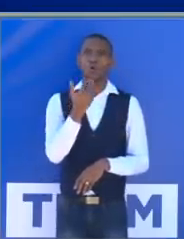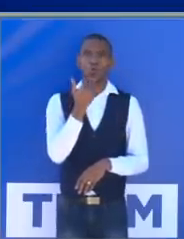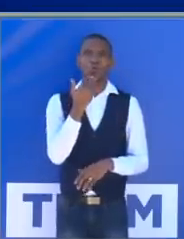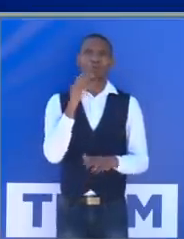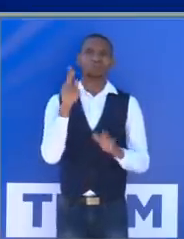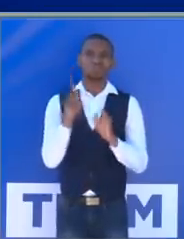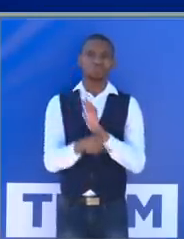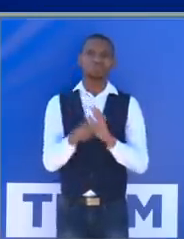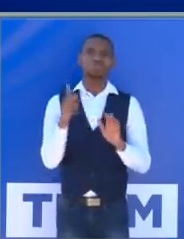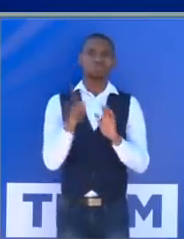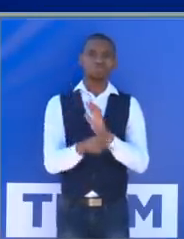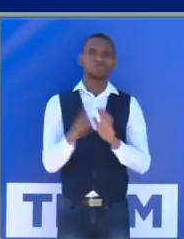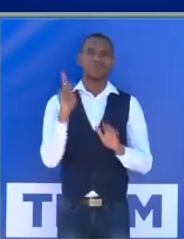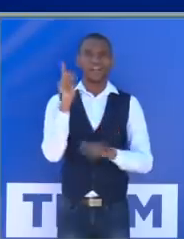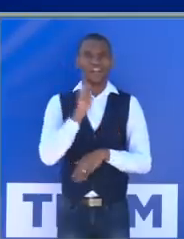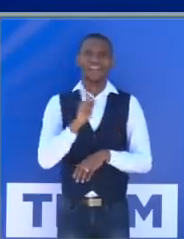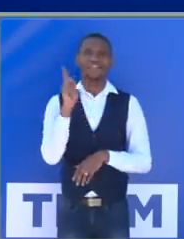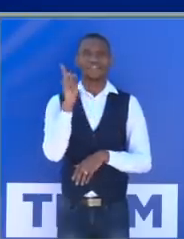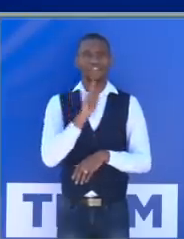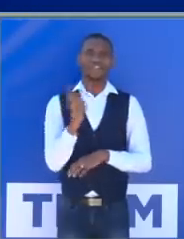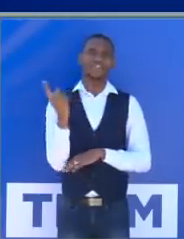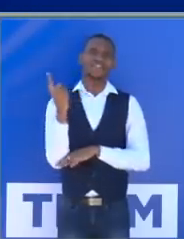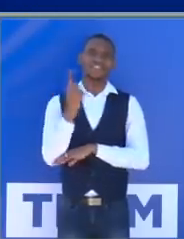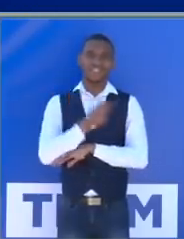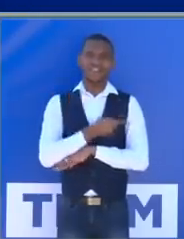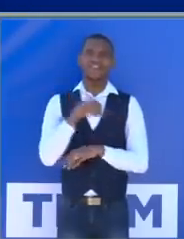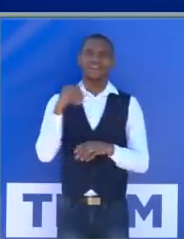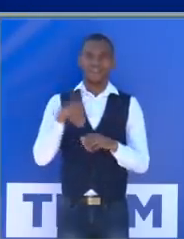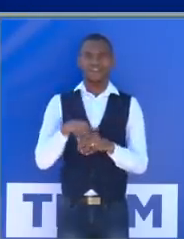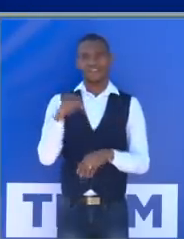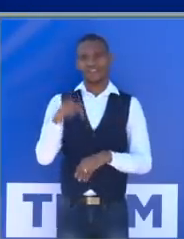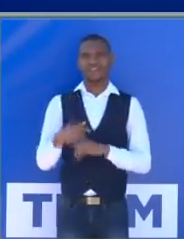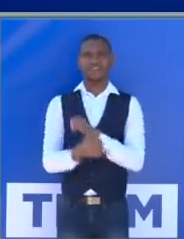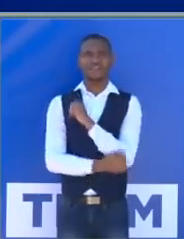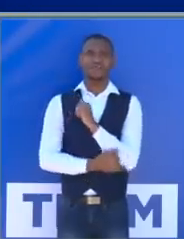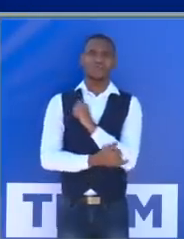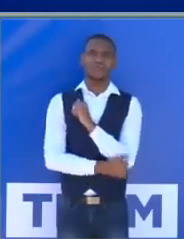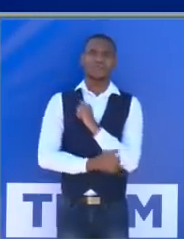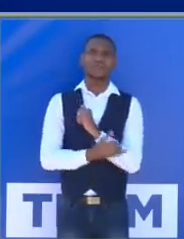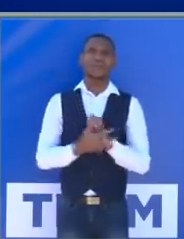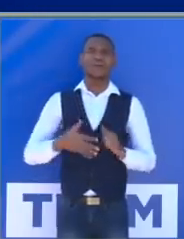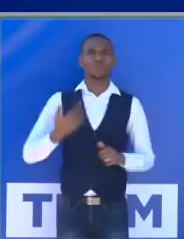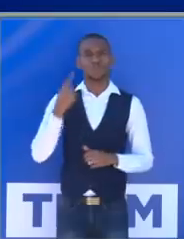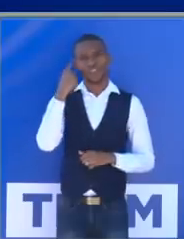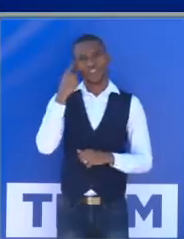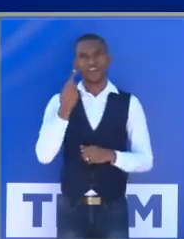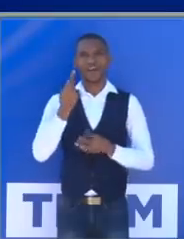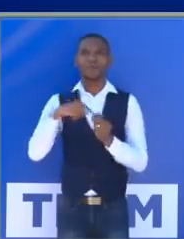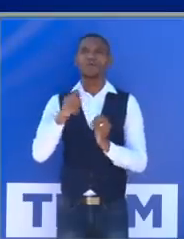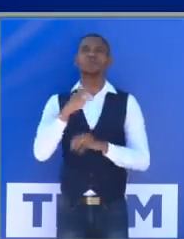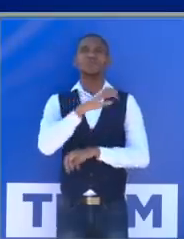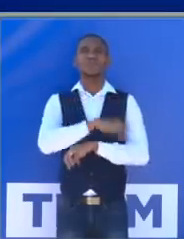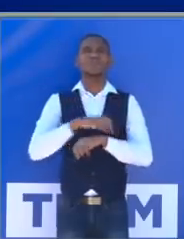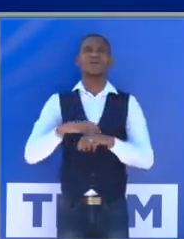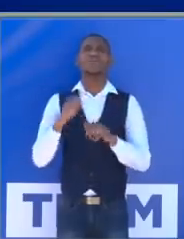murdered every single day in this country. I want you to think about those farmers